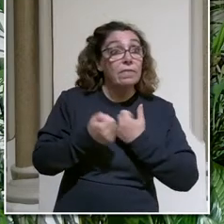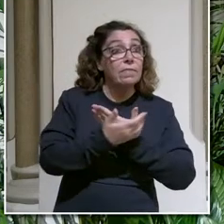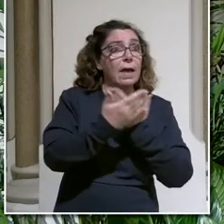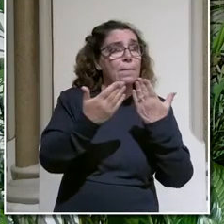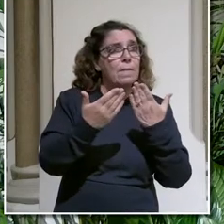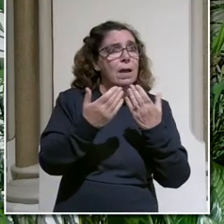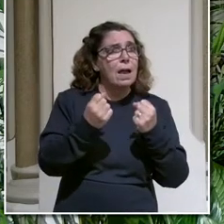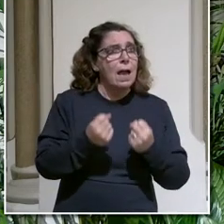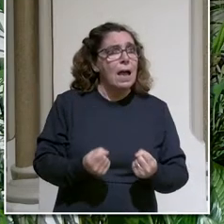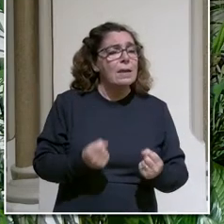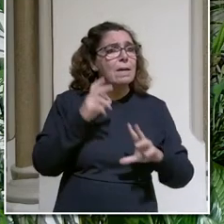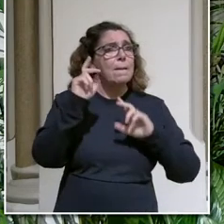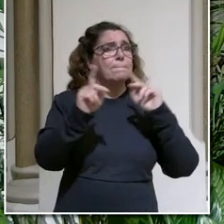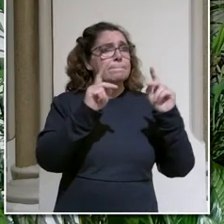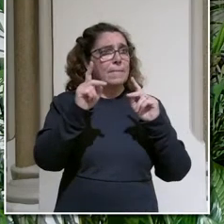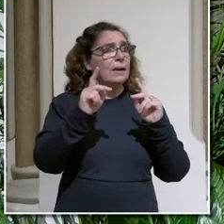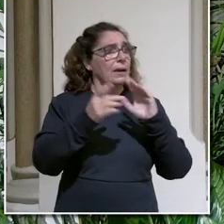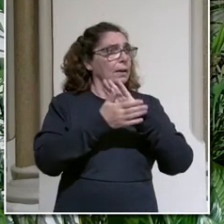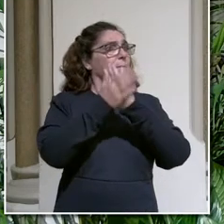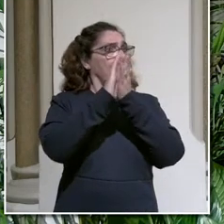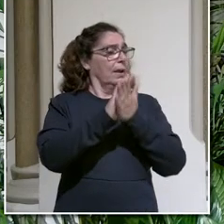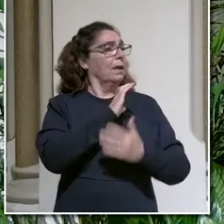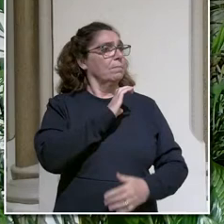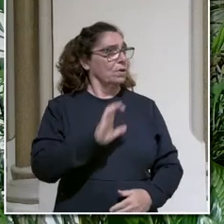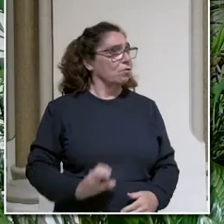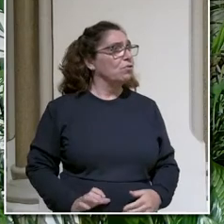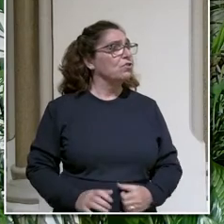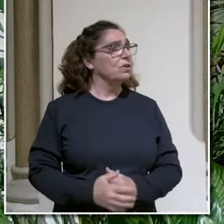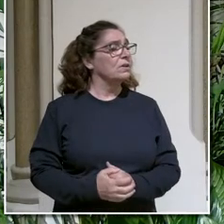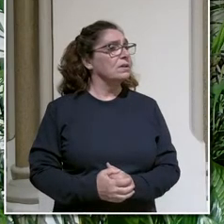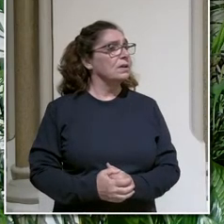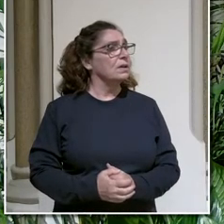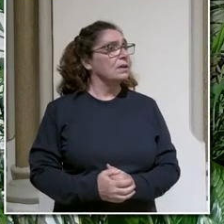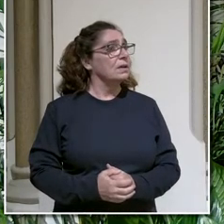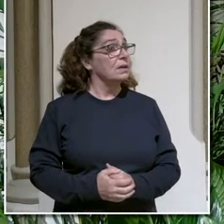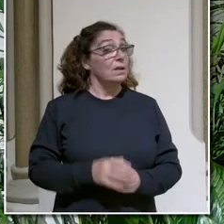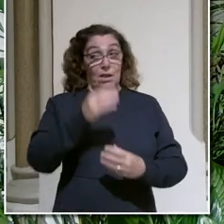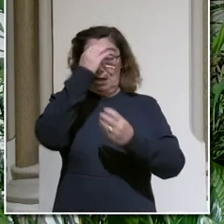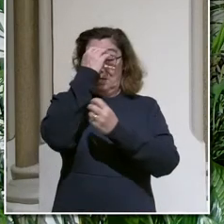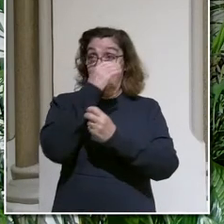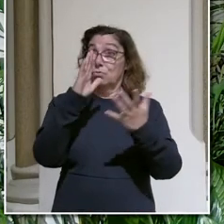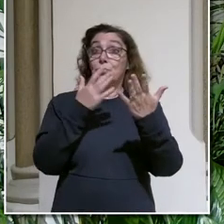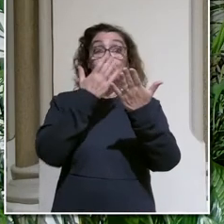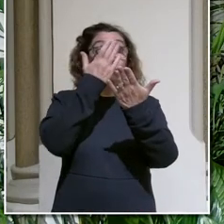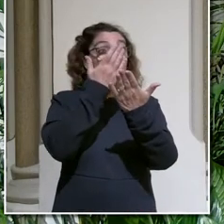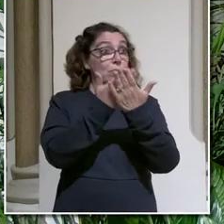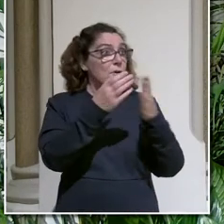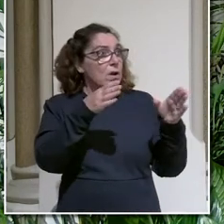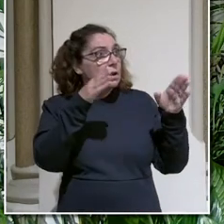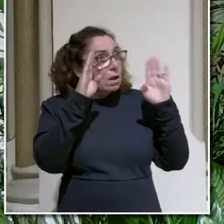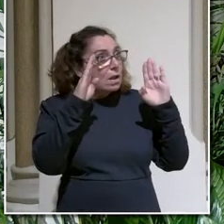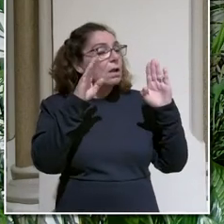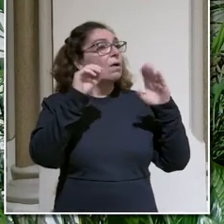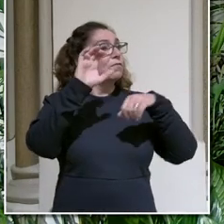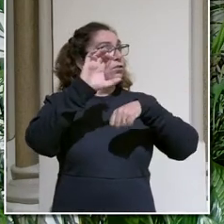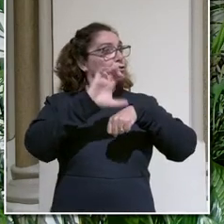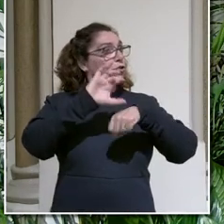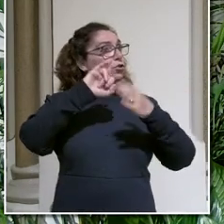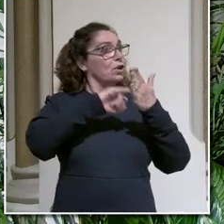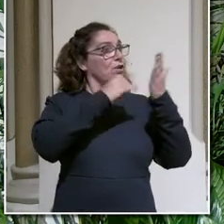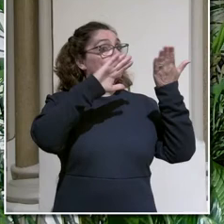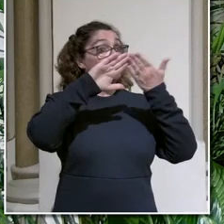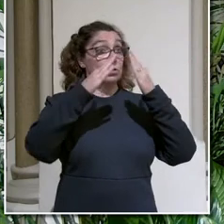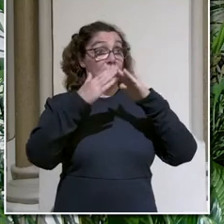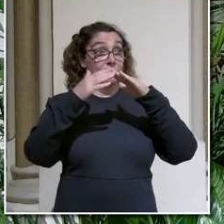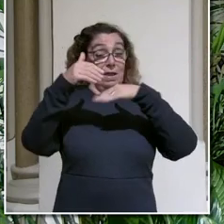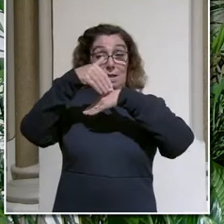who believed turned to the Lord. The news about them reached the ears of the church in Jerusalem, and they